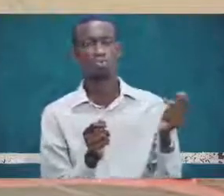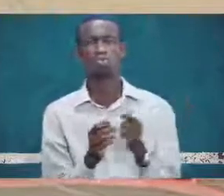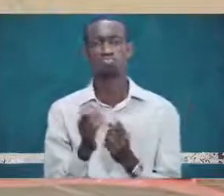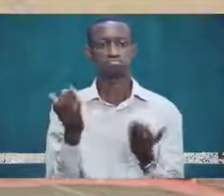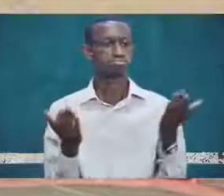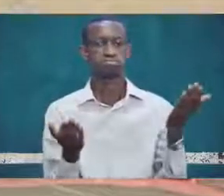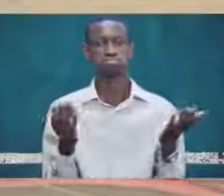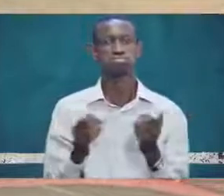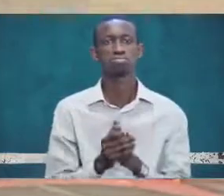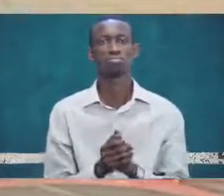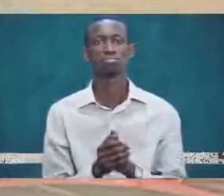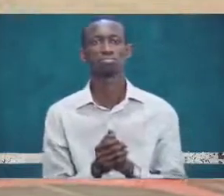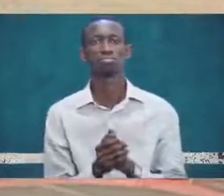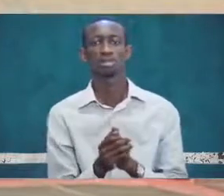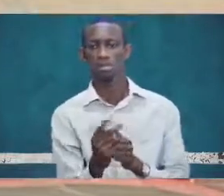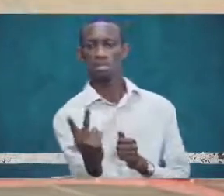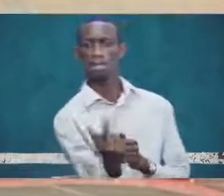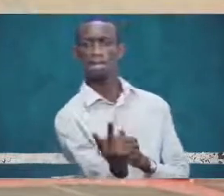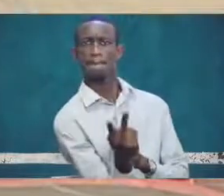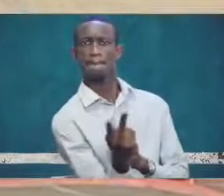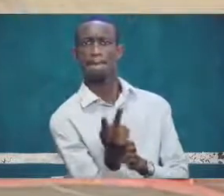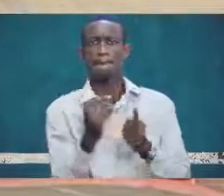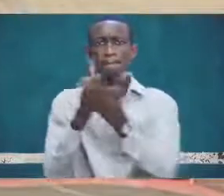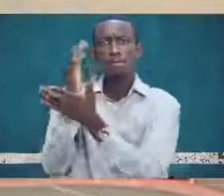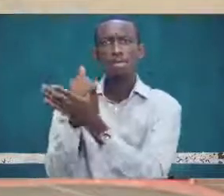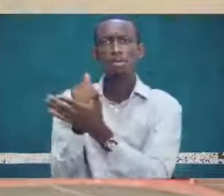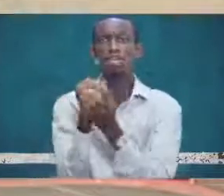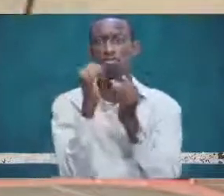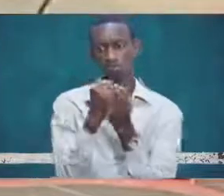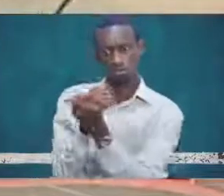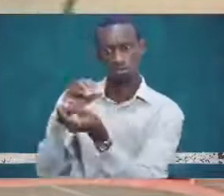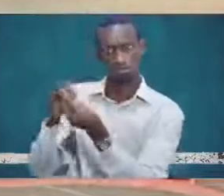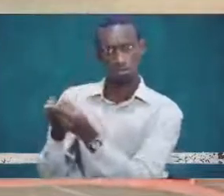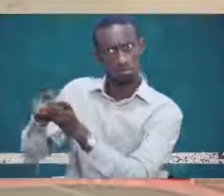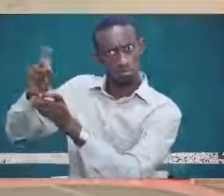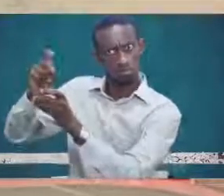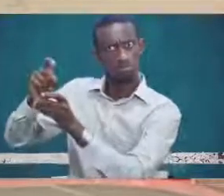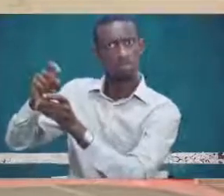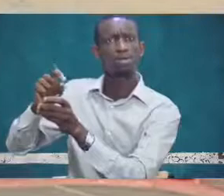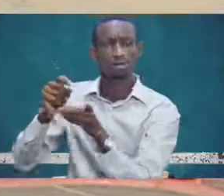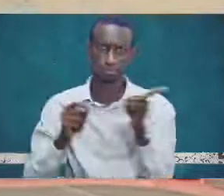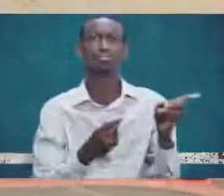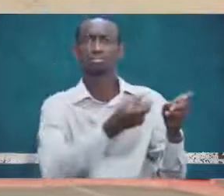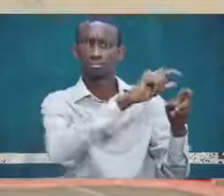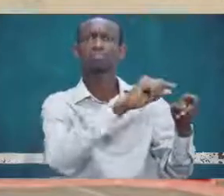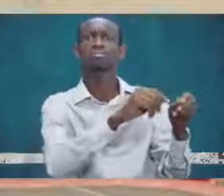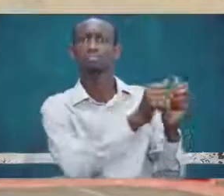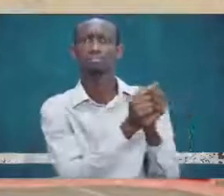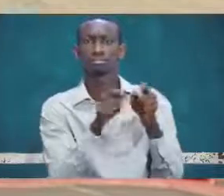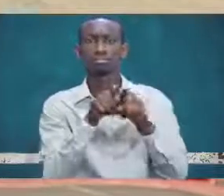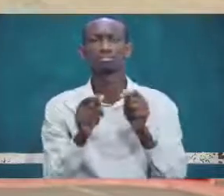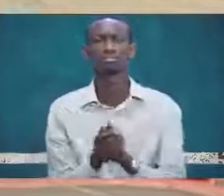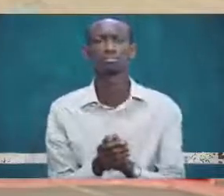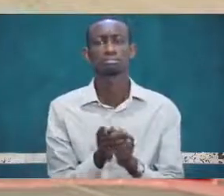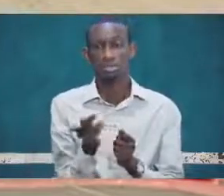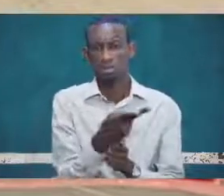one amount. So they are proportional because if one increases, another one also will increase. What does it mean?